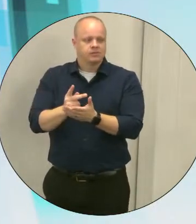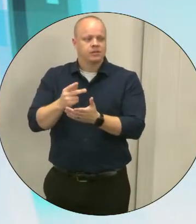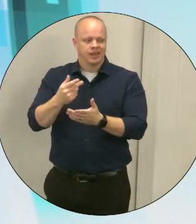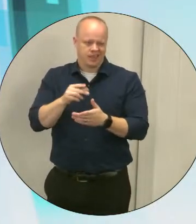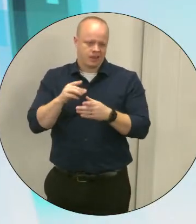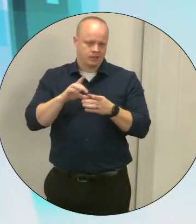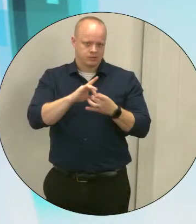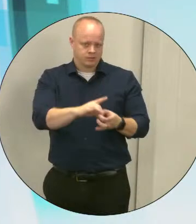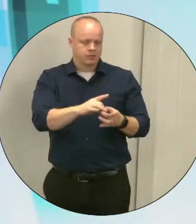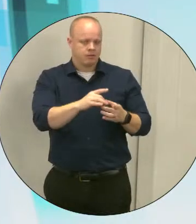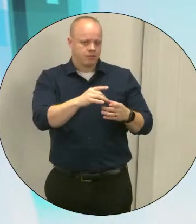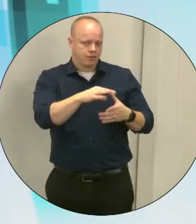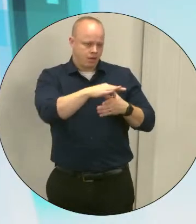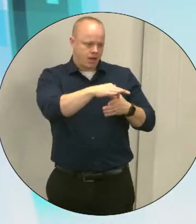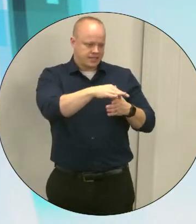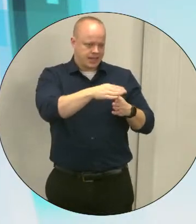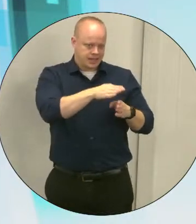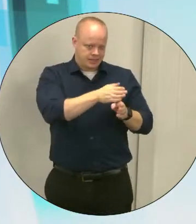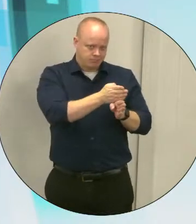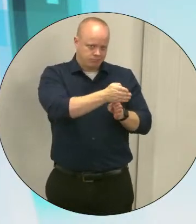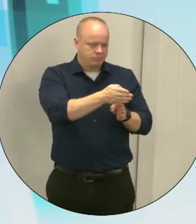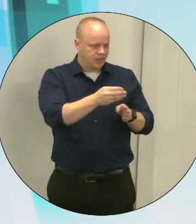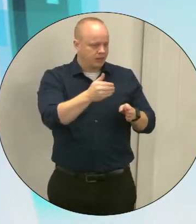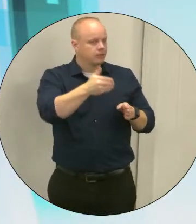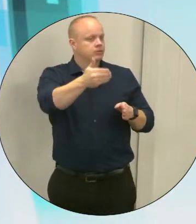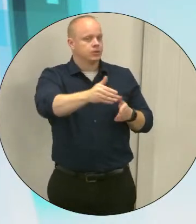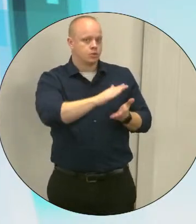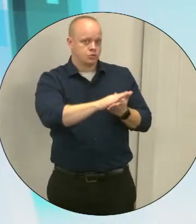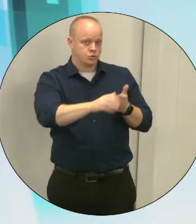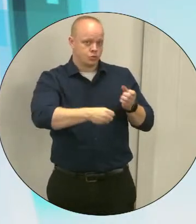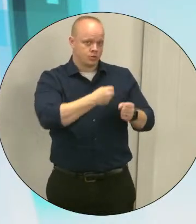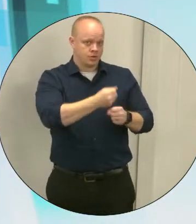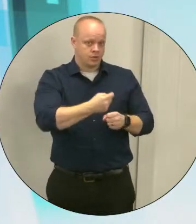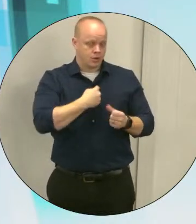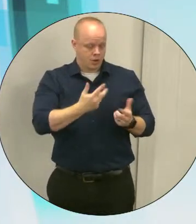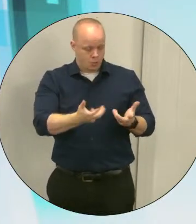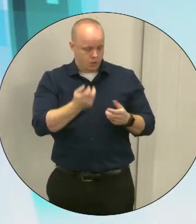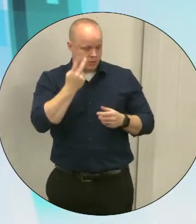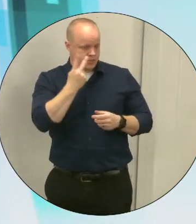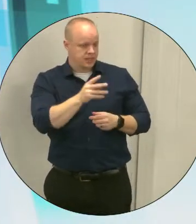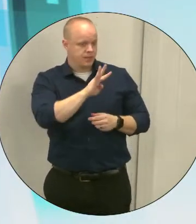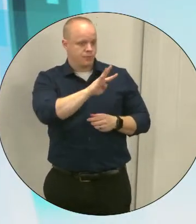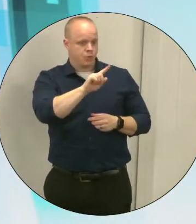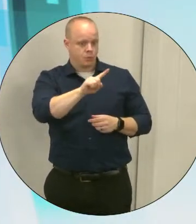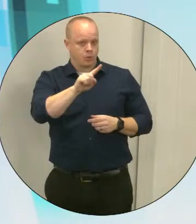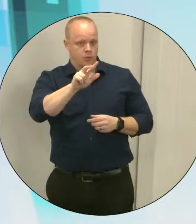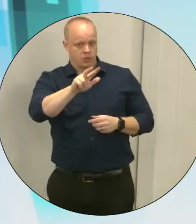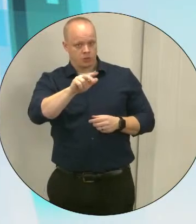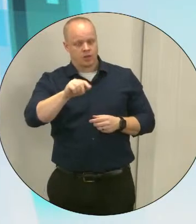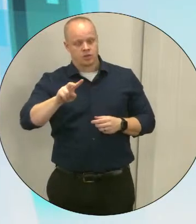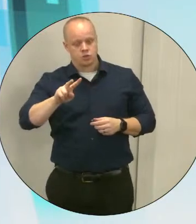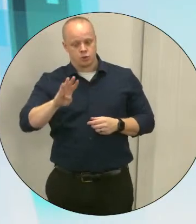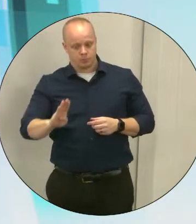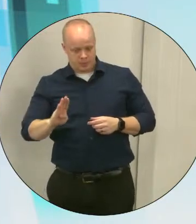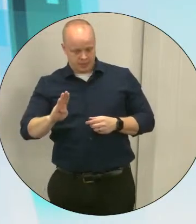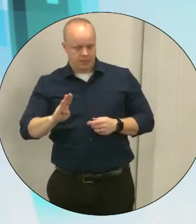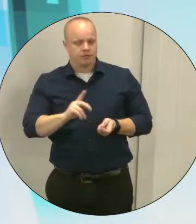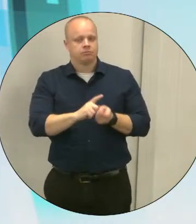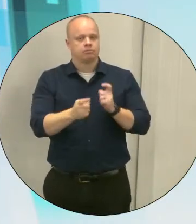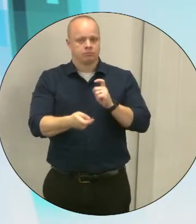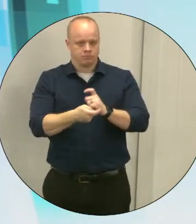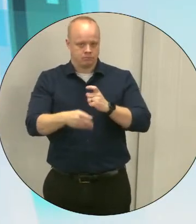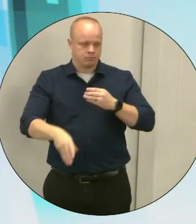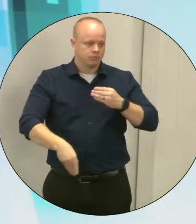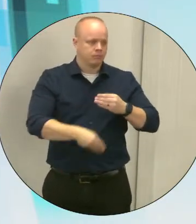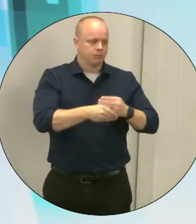content areas in the upcoming school year. I would like to see Regulation 4113, Section 2, Part B, amended